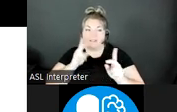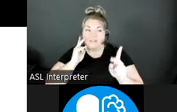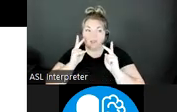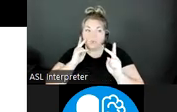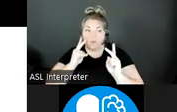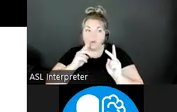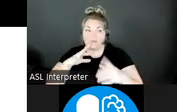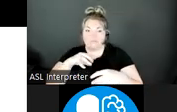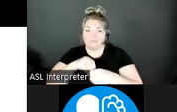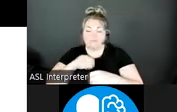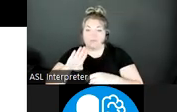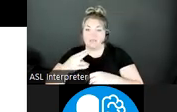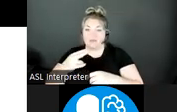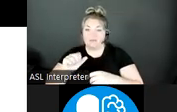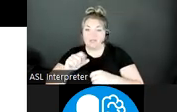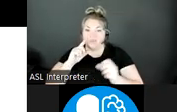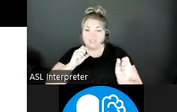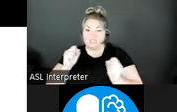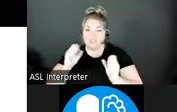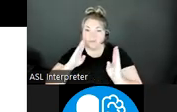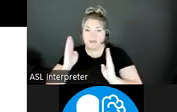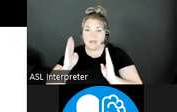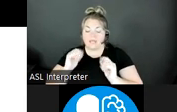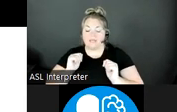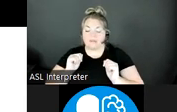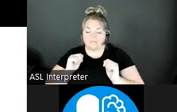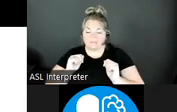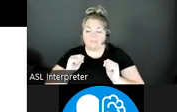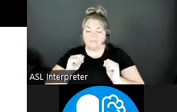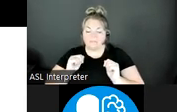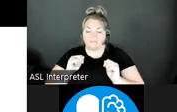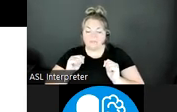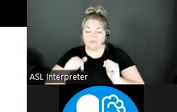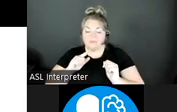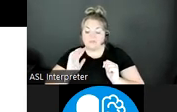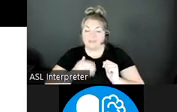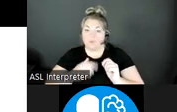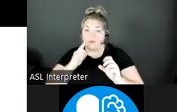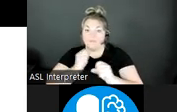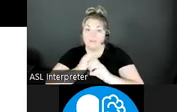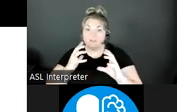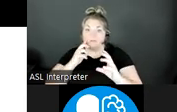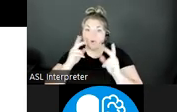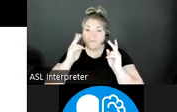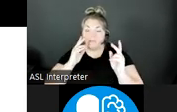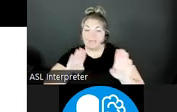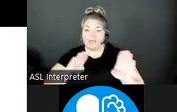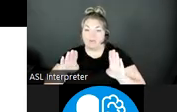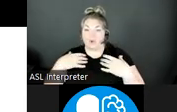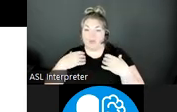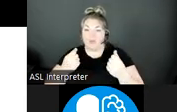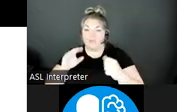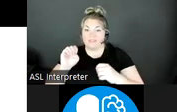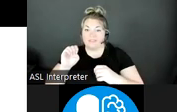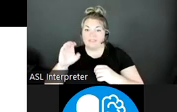in the BHA's strategic plan. And this was our vision for the behavioral health ecosystem